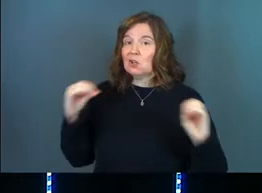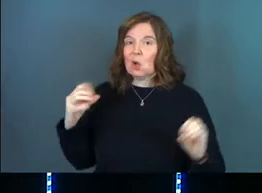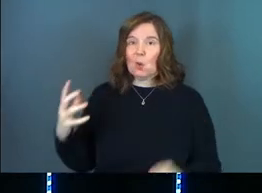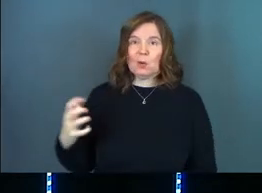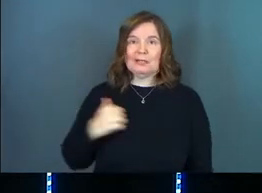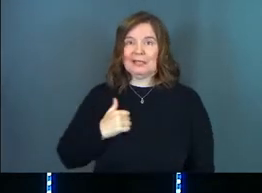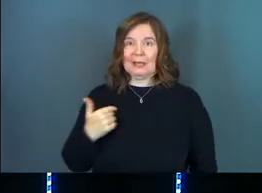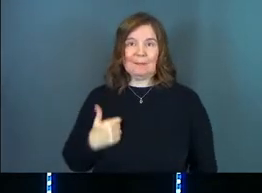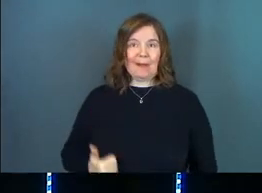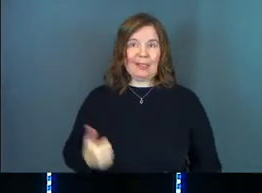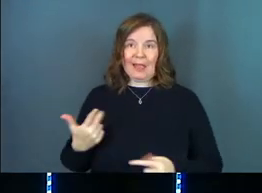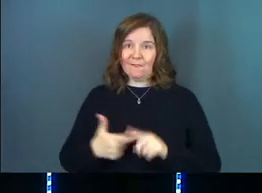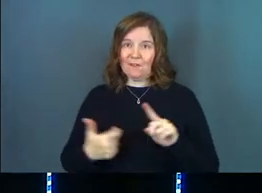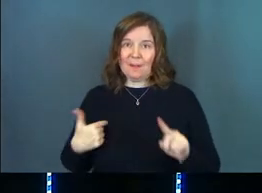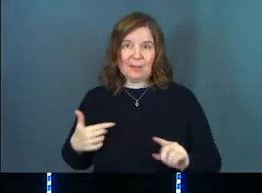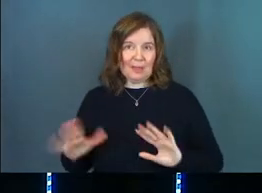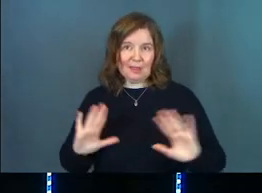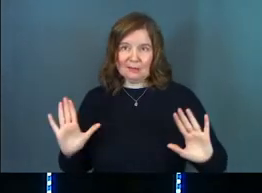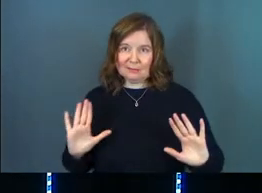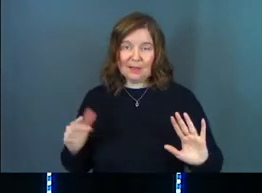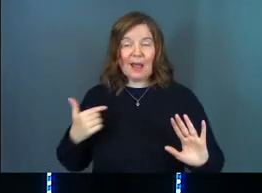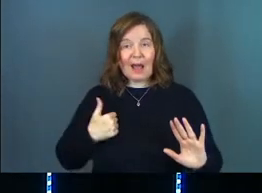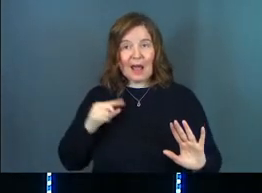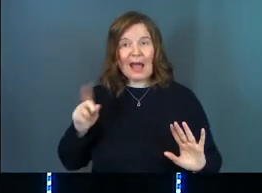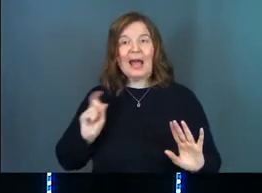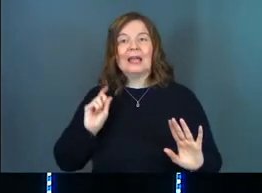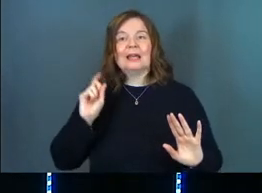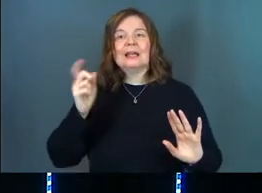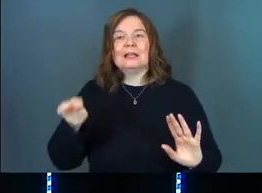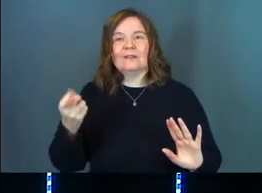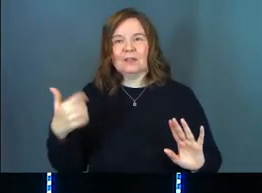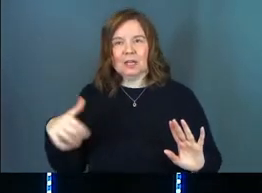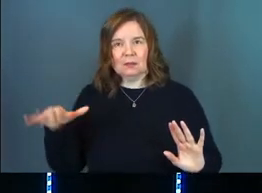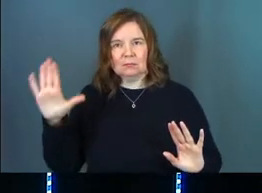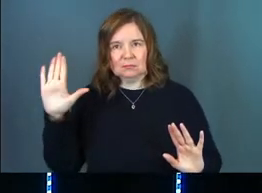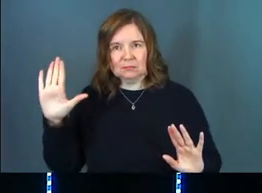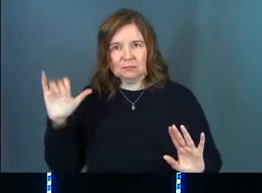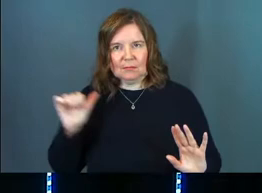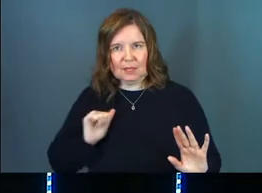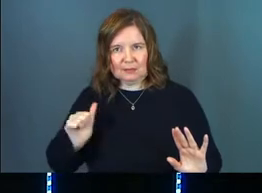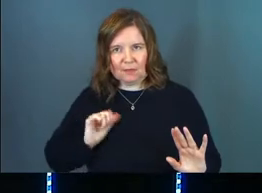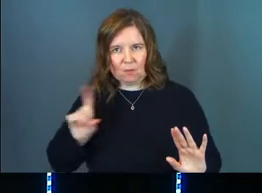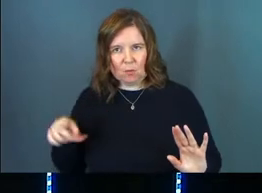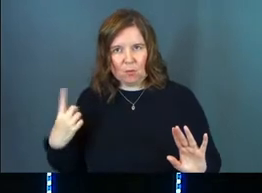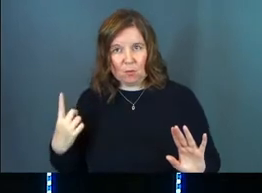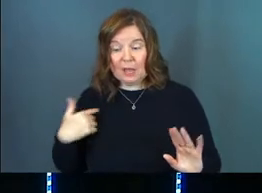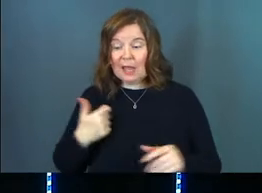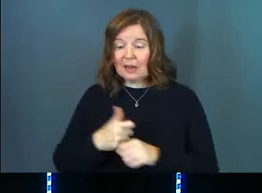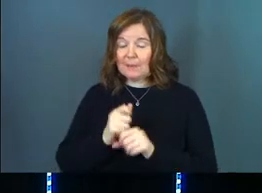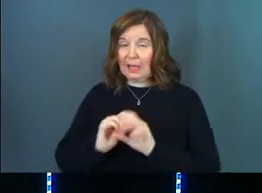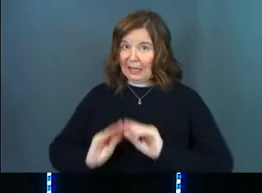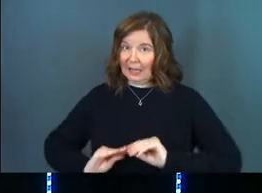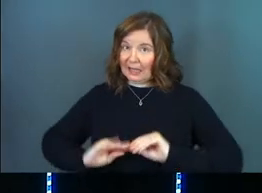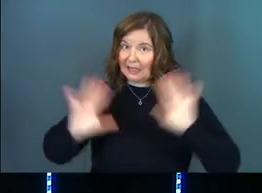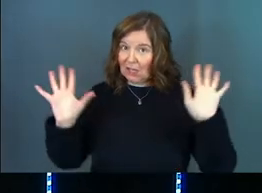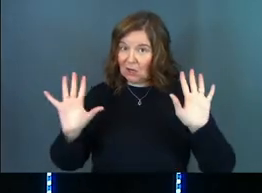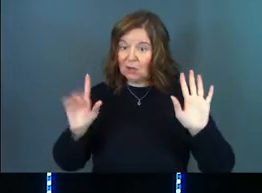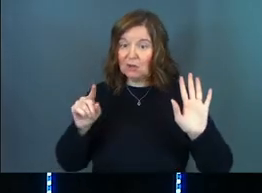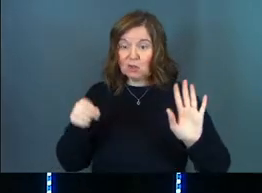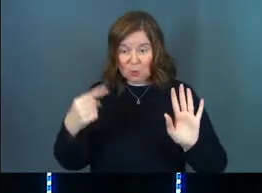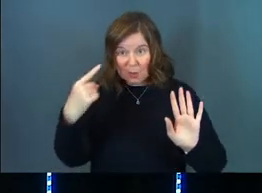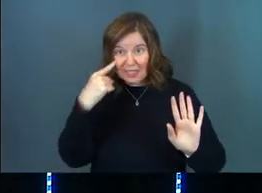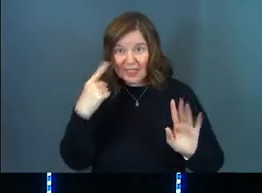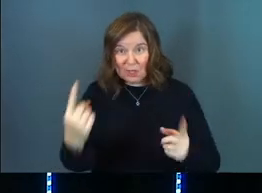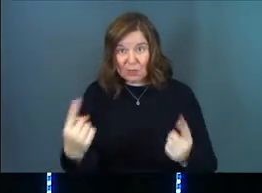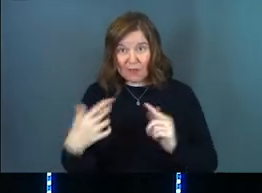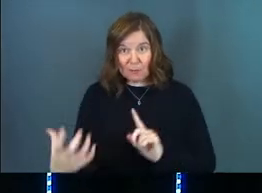one takes my life from me. I only give it willingly. And he's making it clear. You